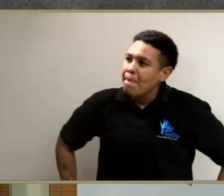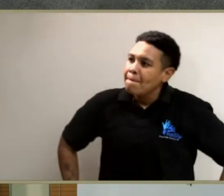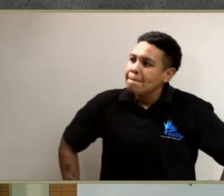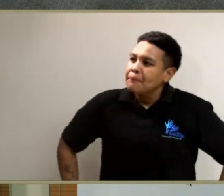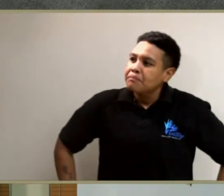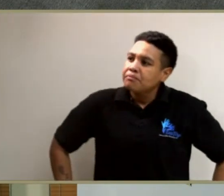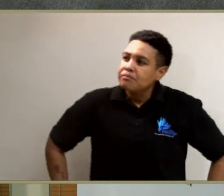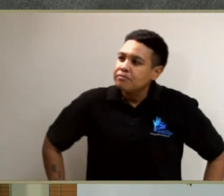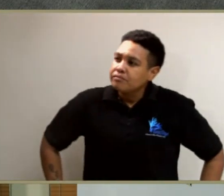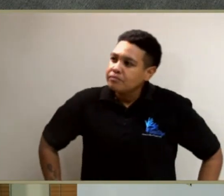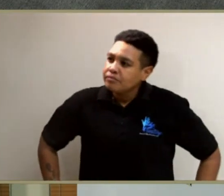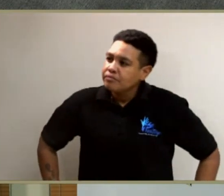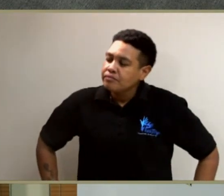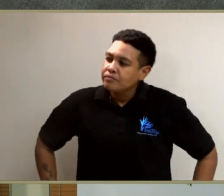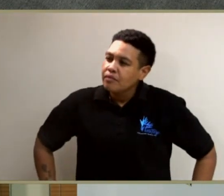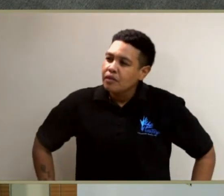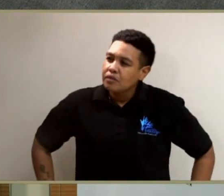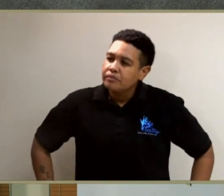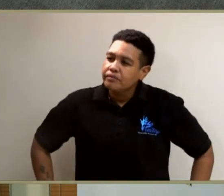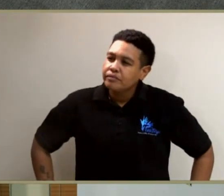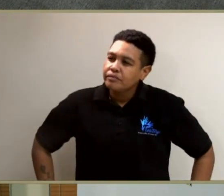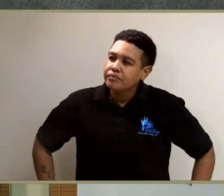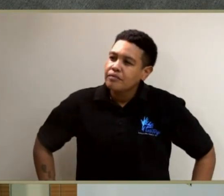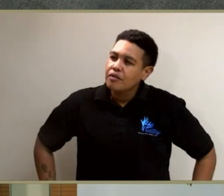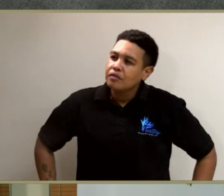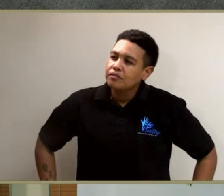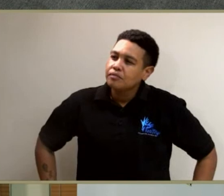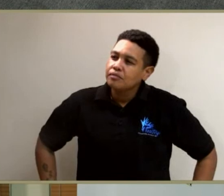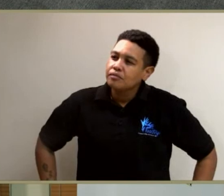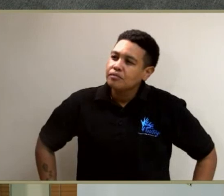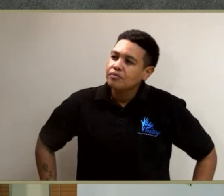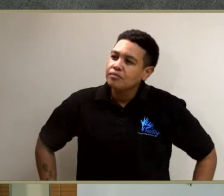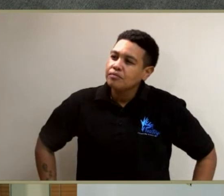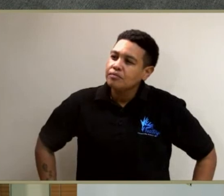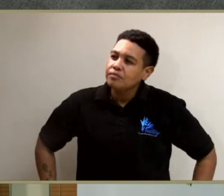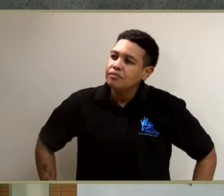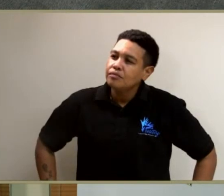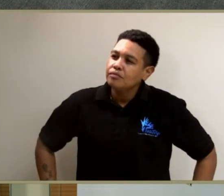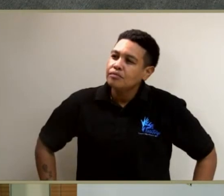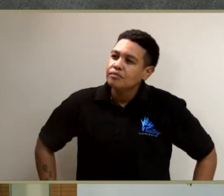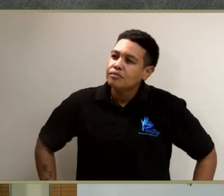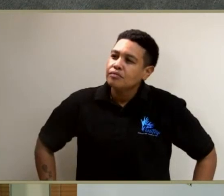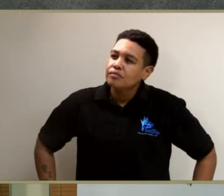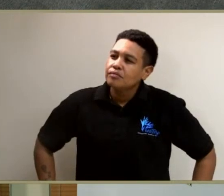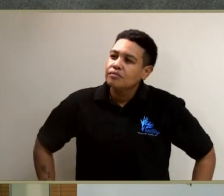In terms of the vaccination program, we now have 22% or